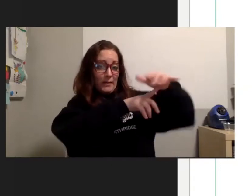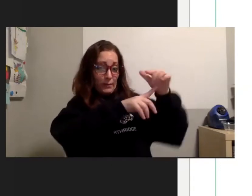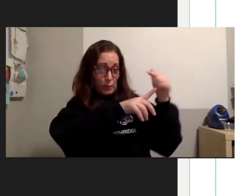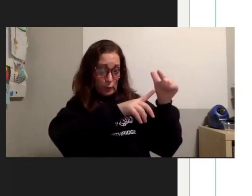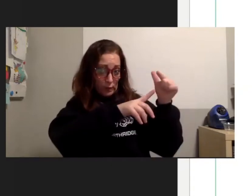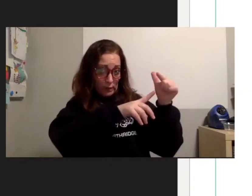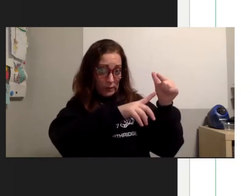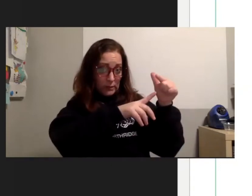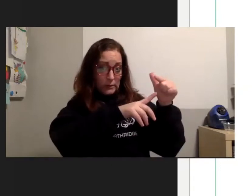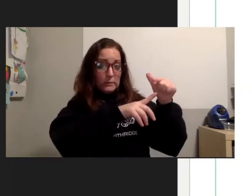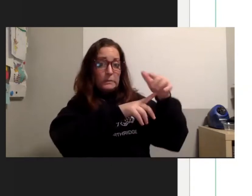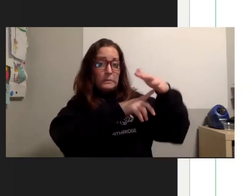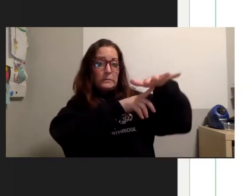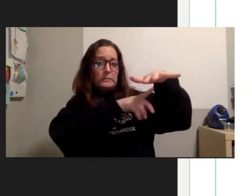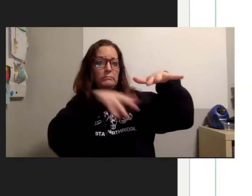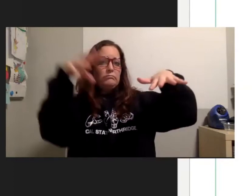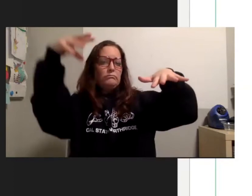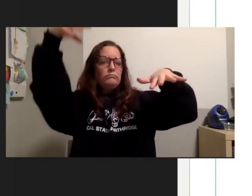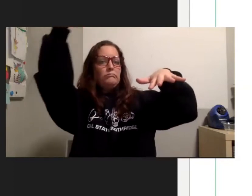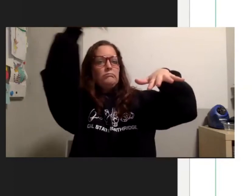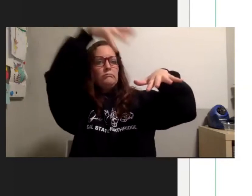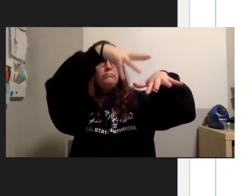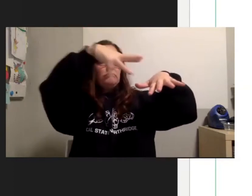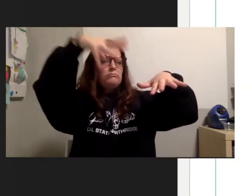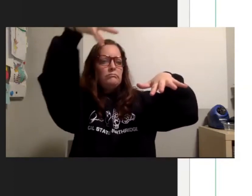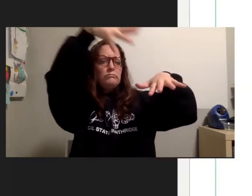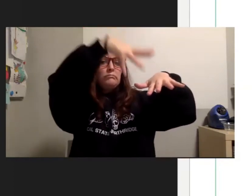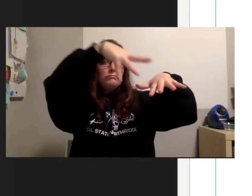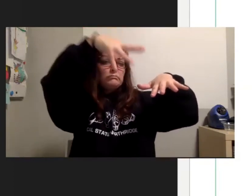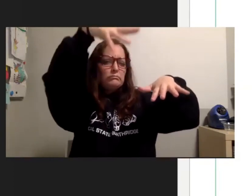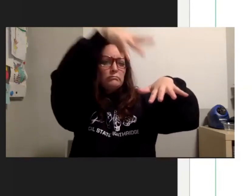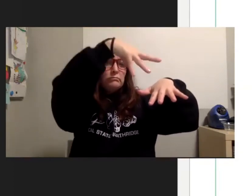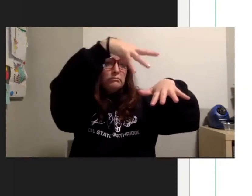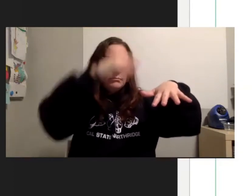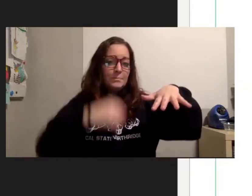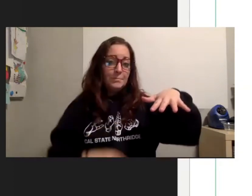Green leaves grow up from the shoot towards the sun.